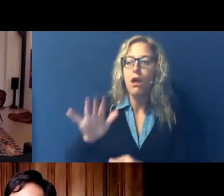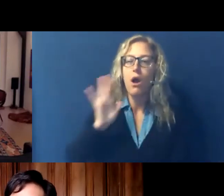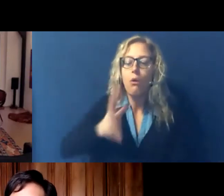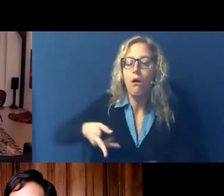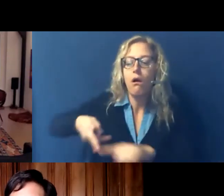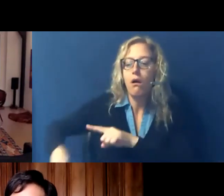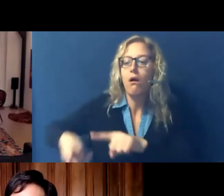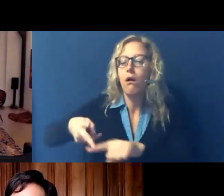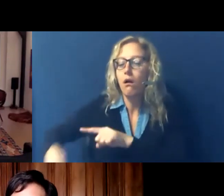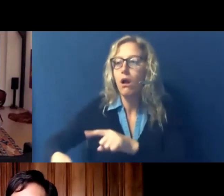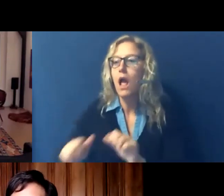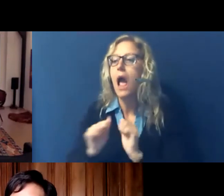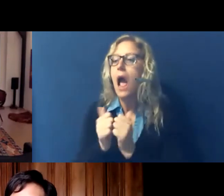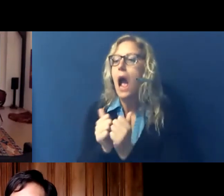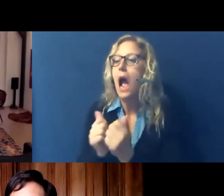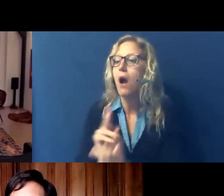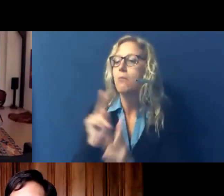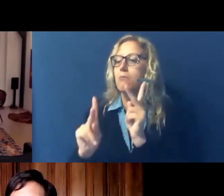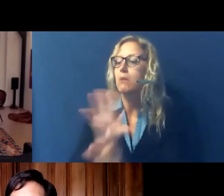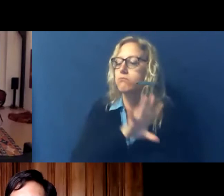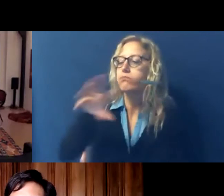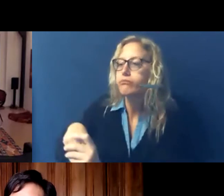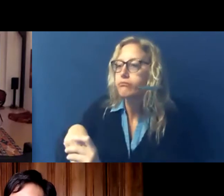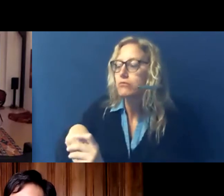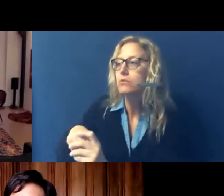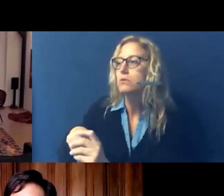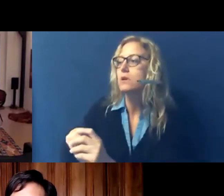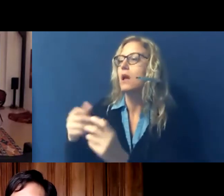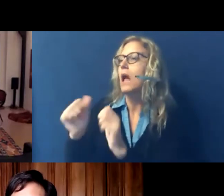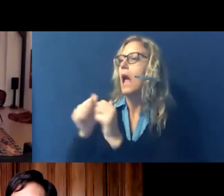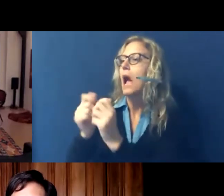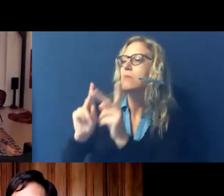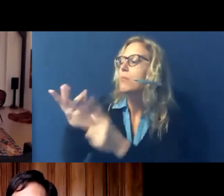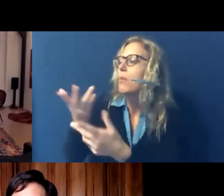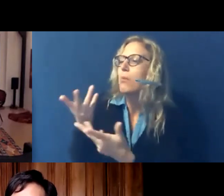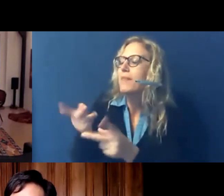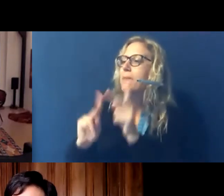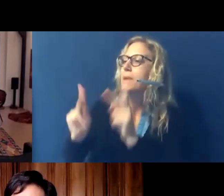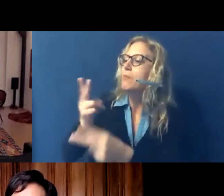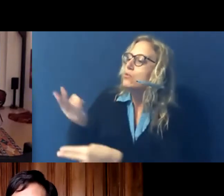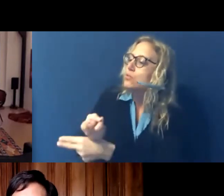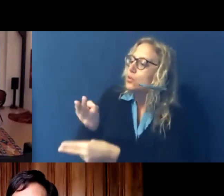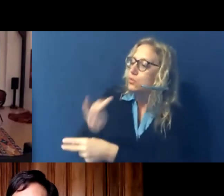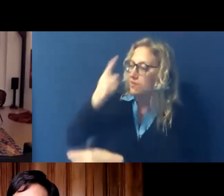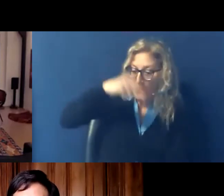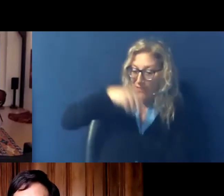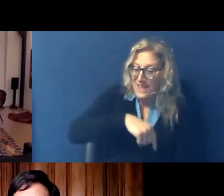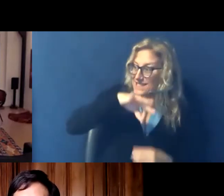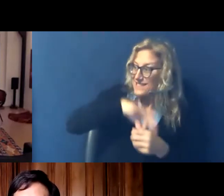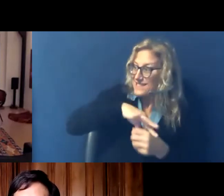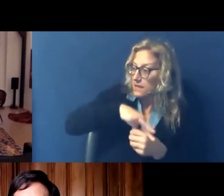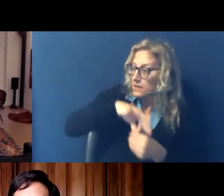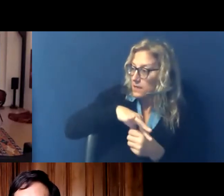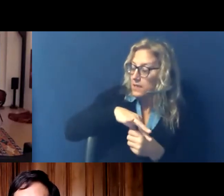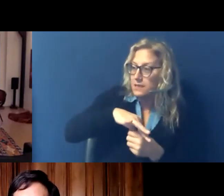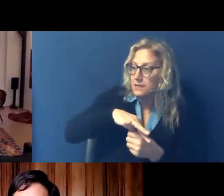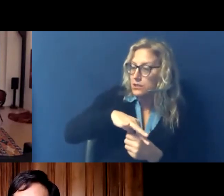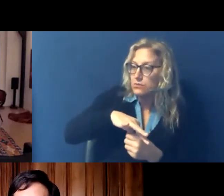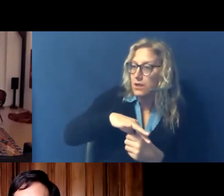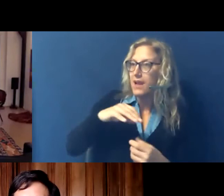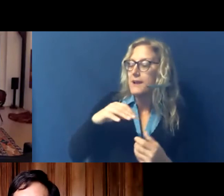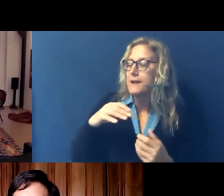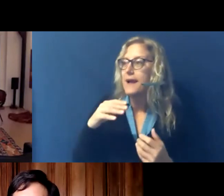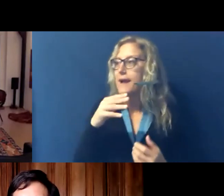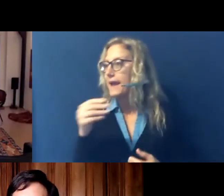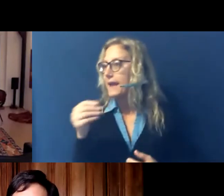off the means of participation that people used in this election, and disproportionately